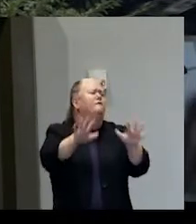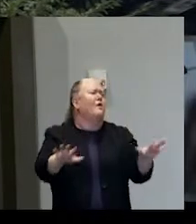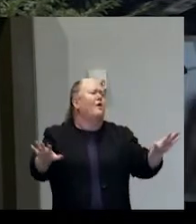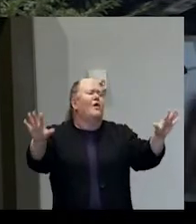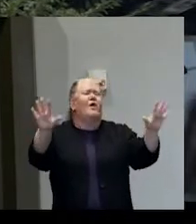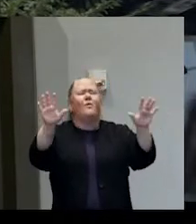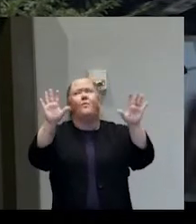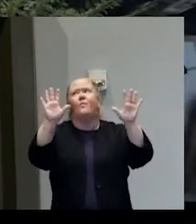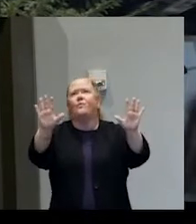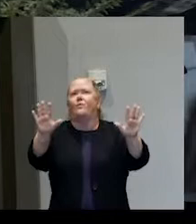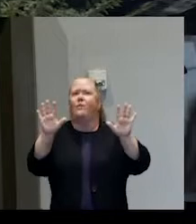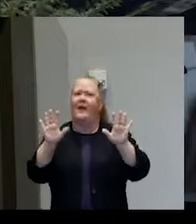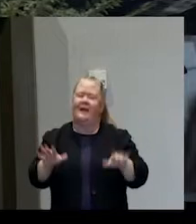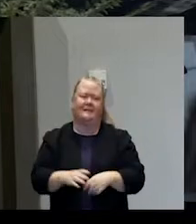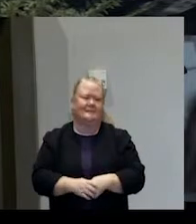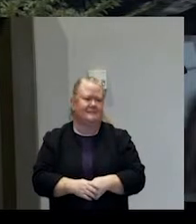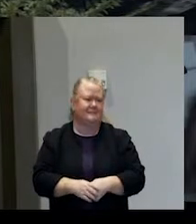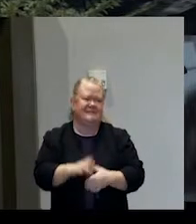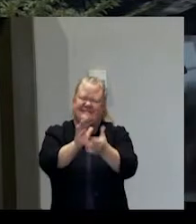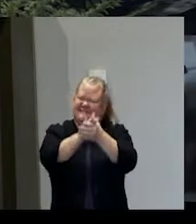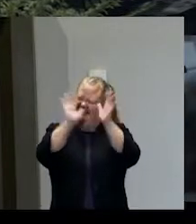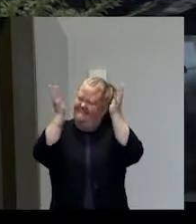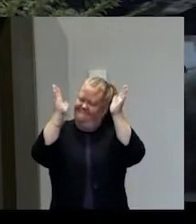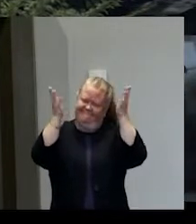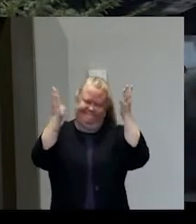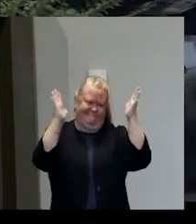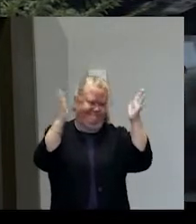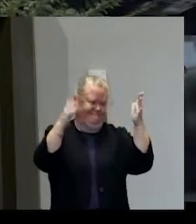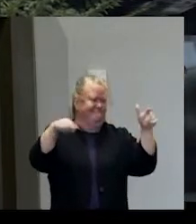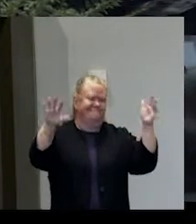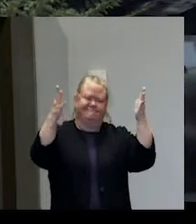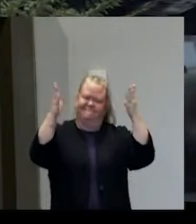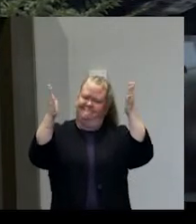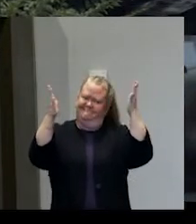and there's